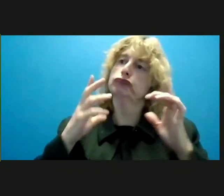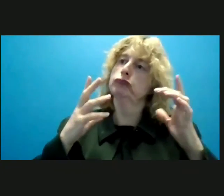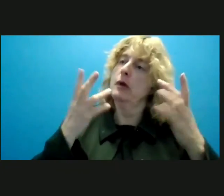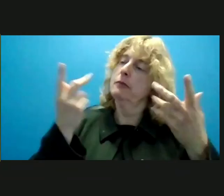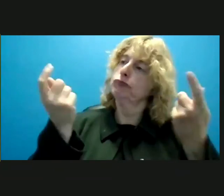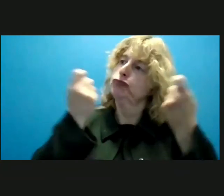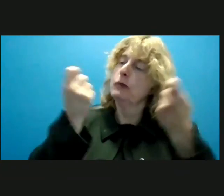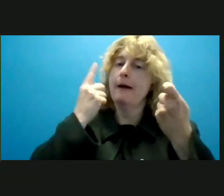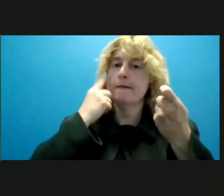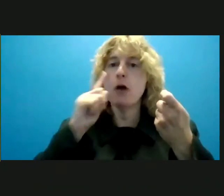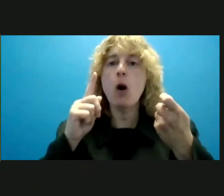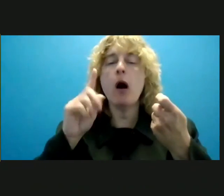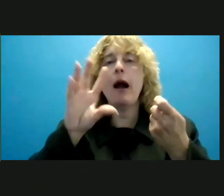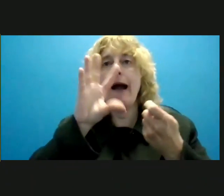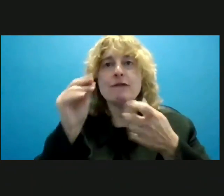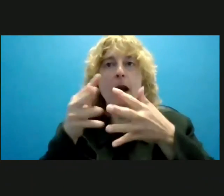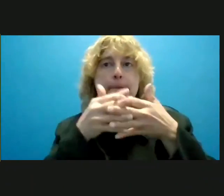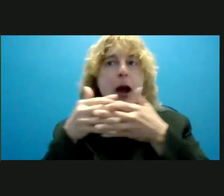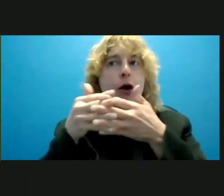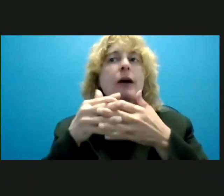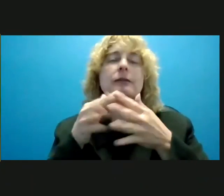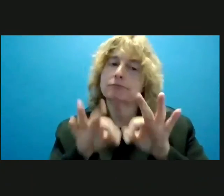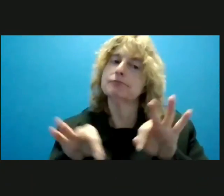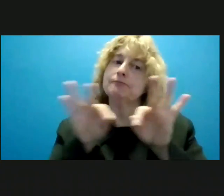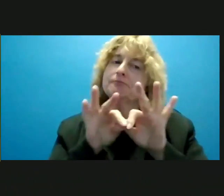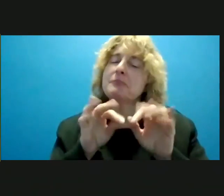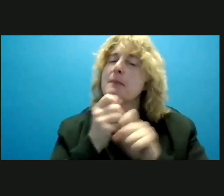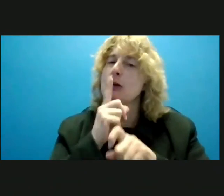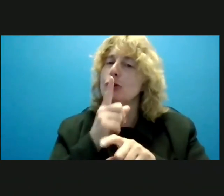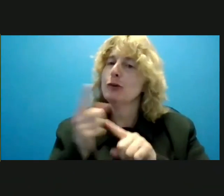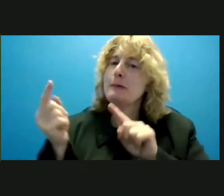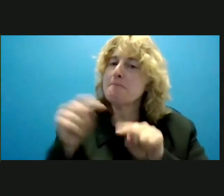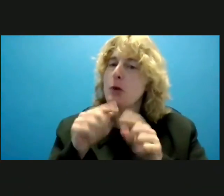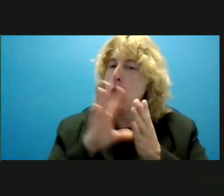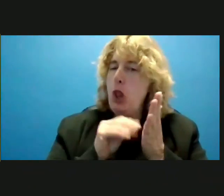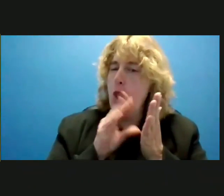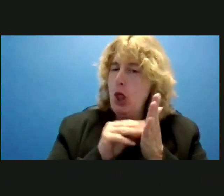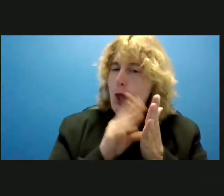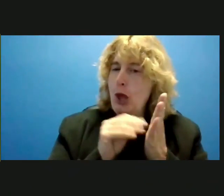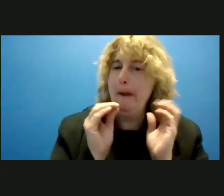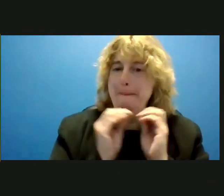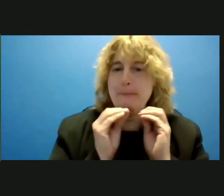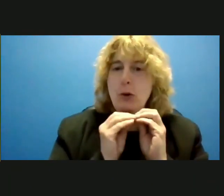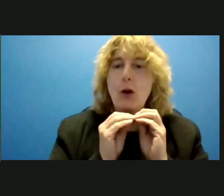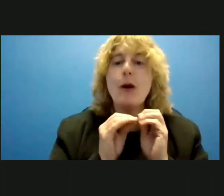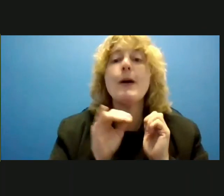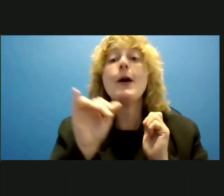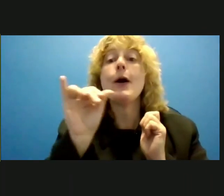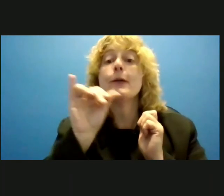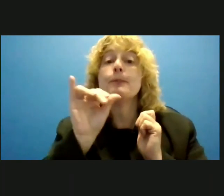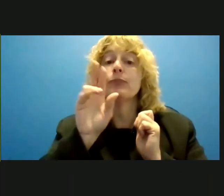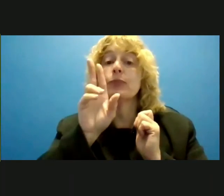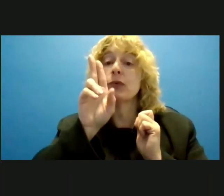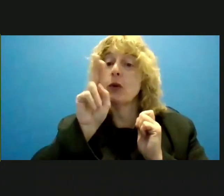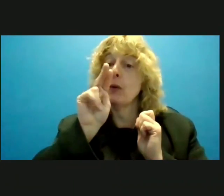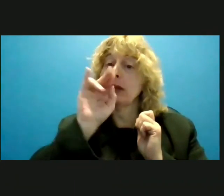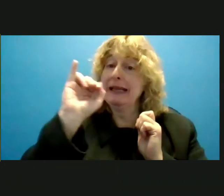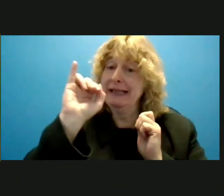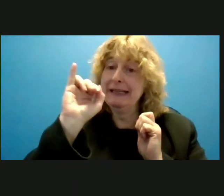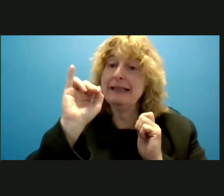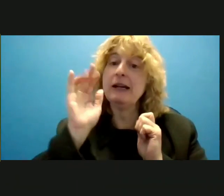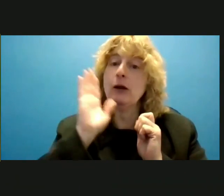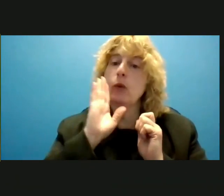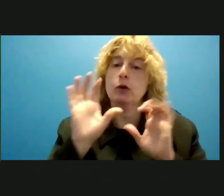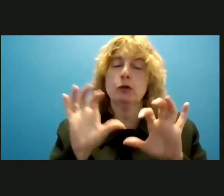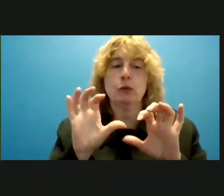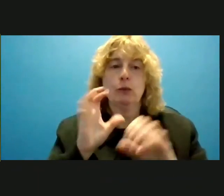that you come back and learn more with us because we're going to be talking about that. Also, uni is doing a vaccine drive tomorrow.